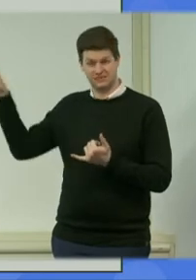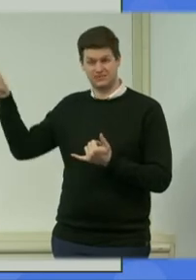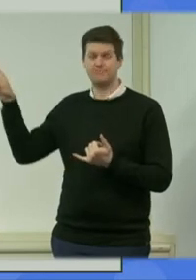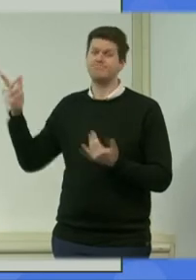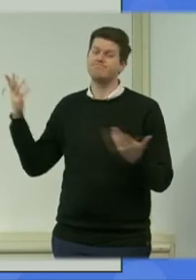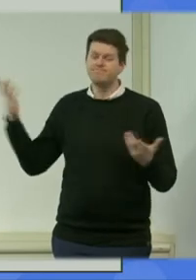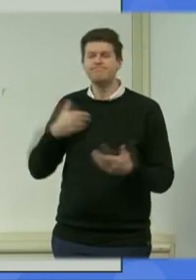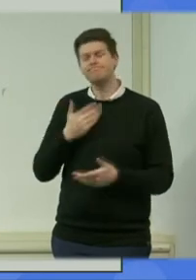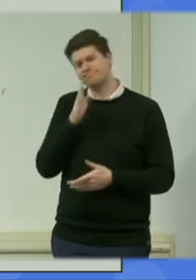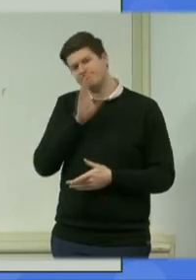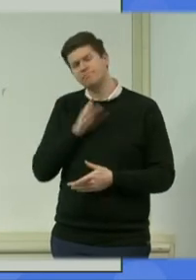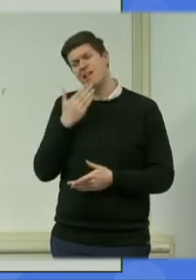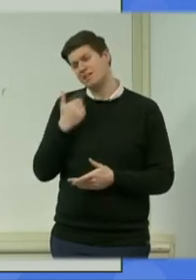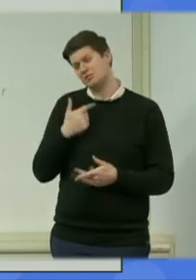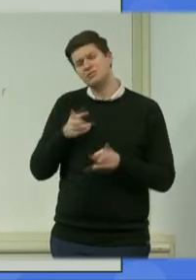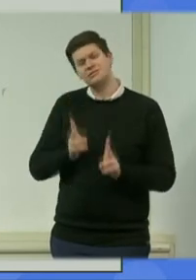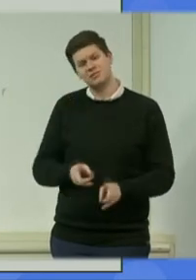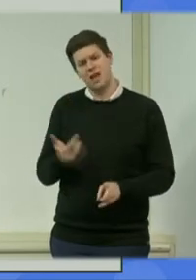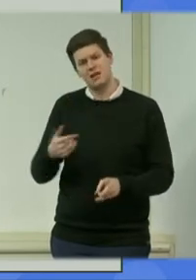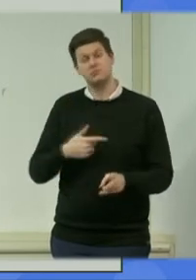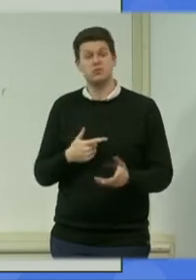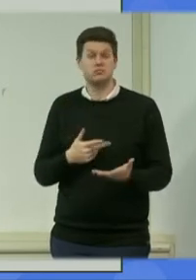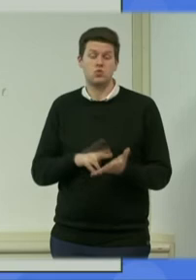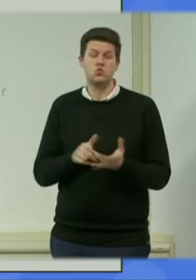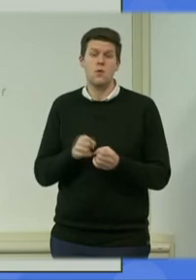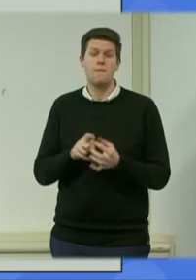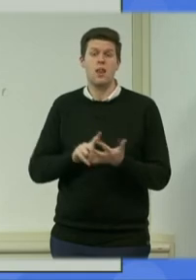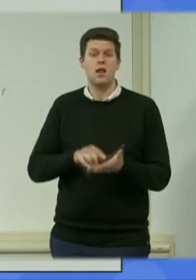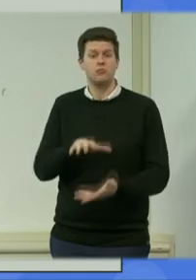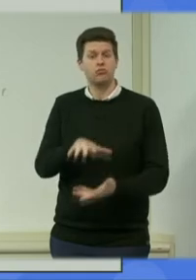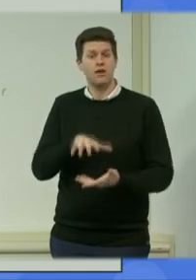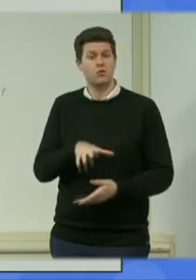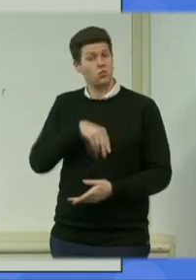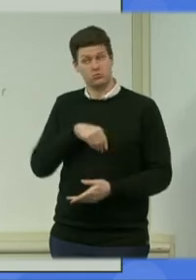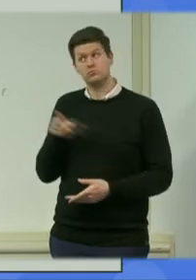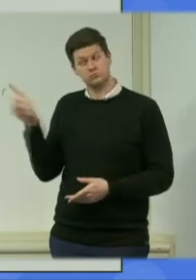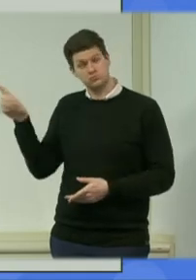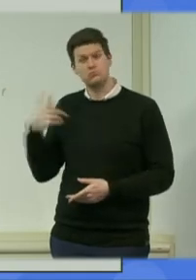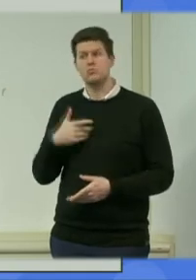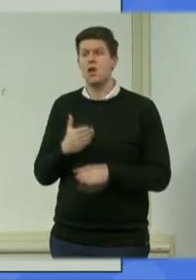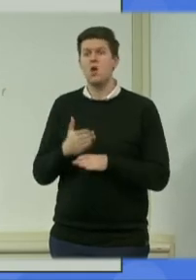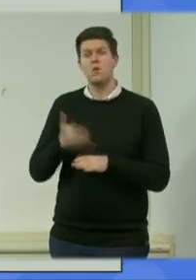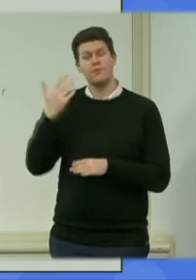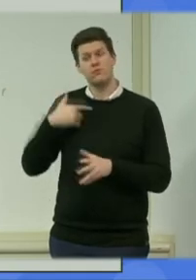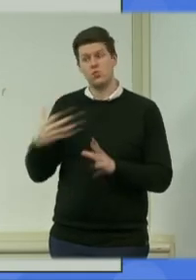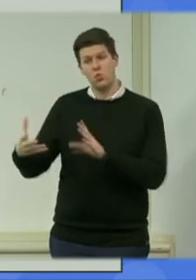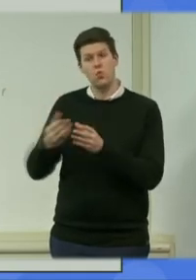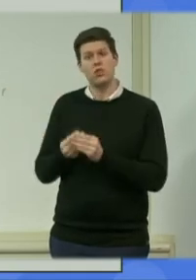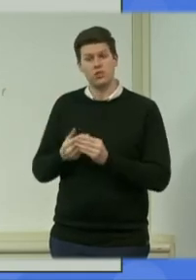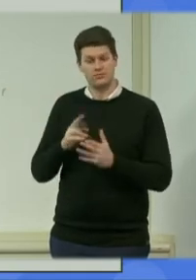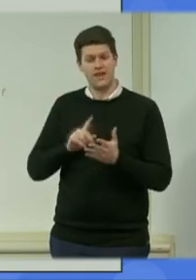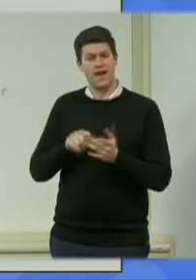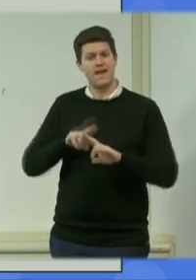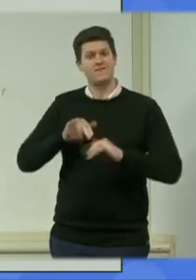unfortunately late, Scottish economist and Nobel Prize winner. And he worked with my place of work, the IFS, on a big review of the tax system about